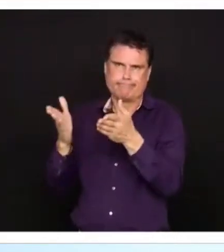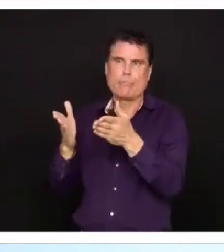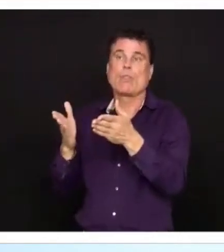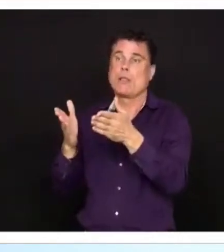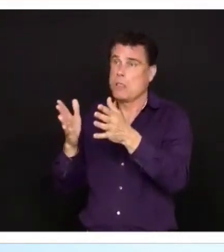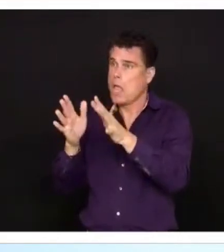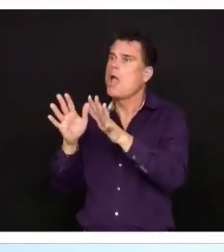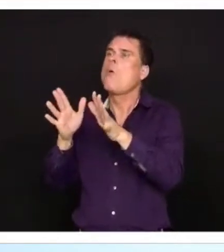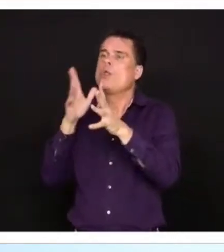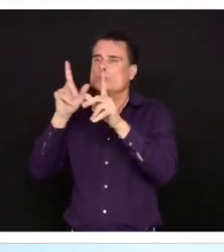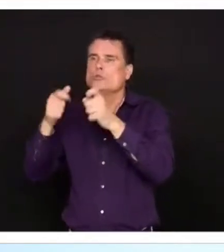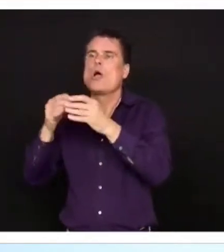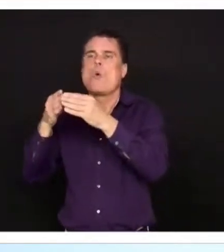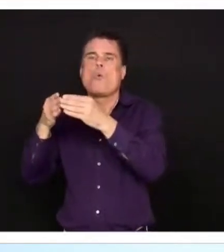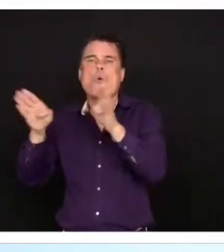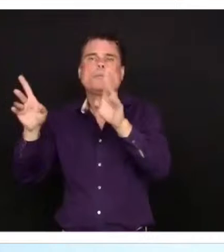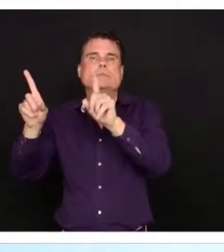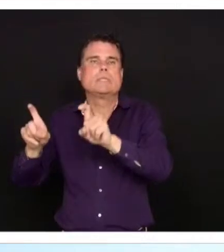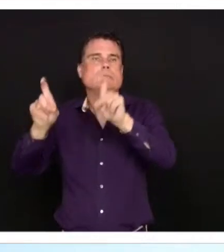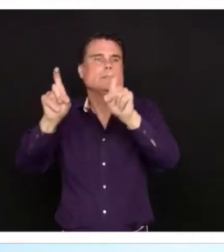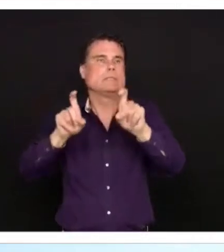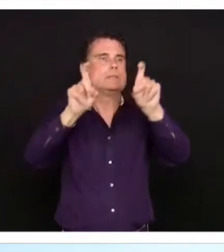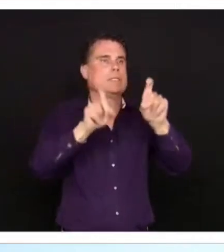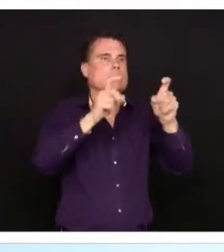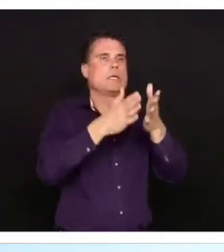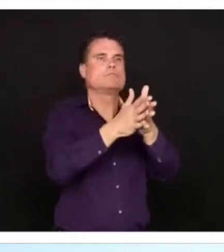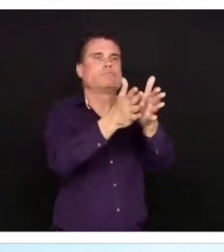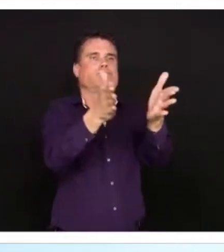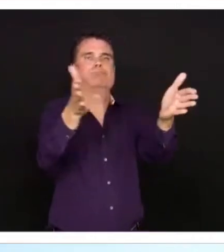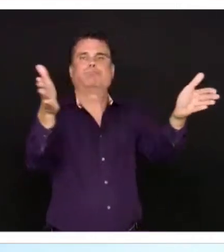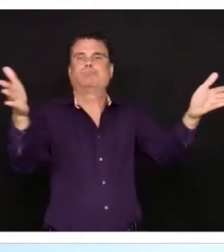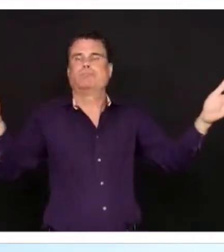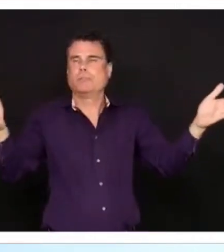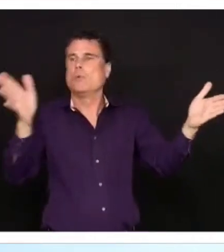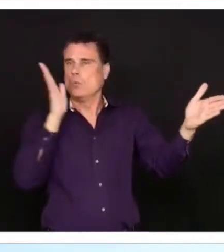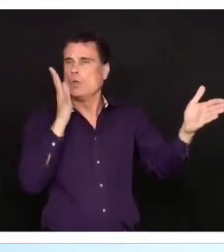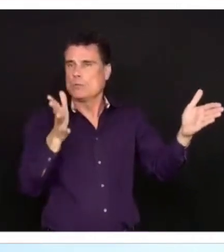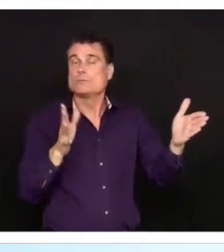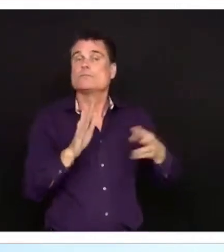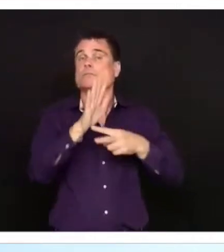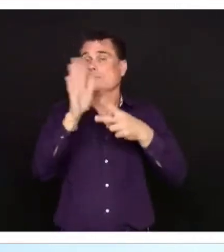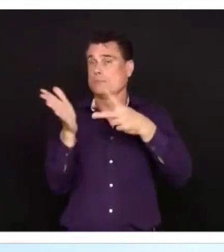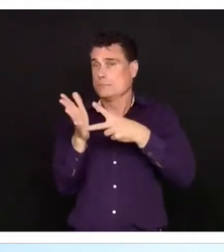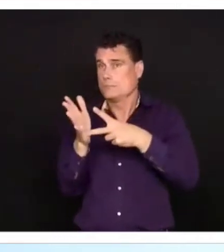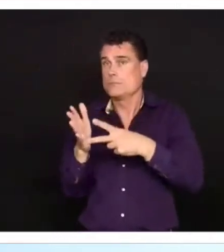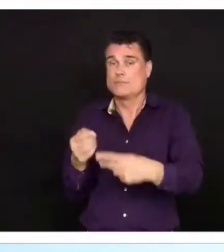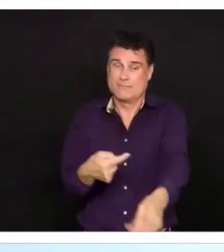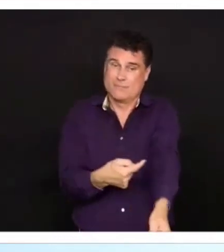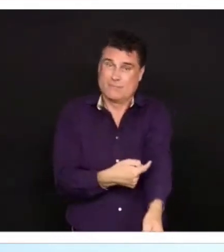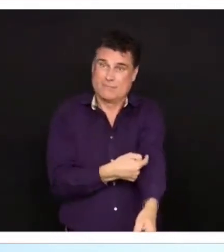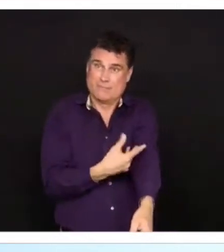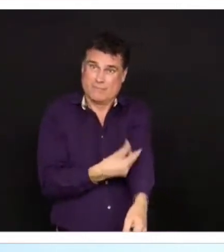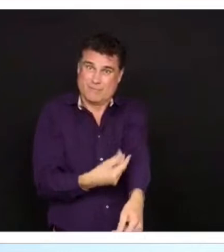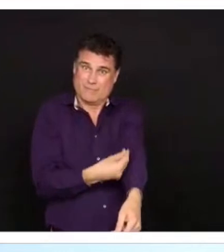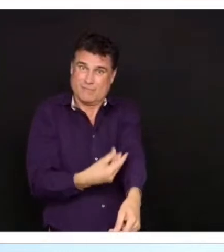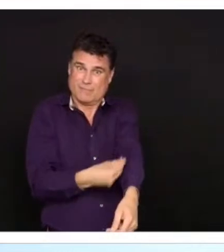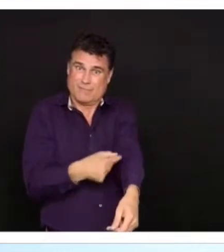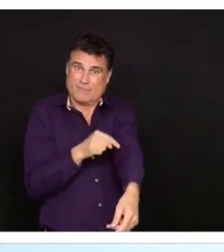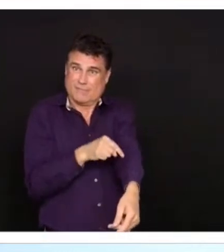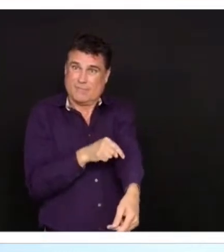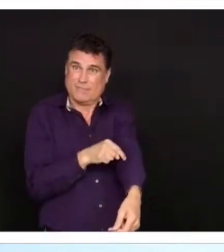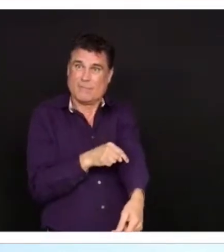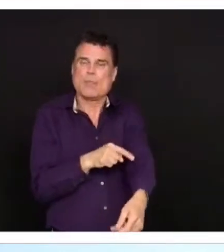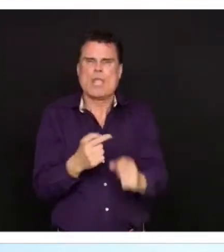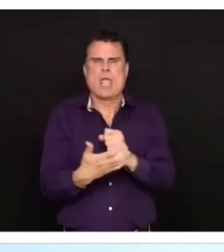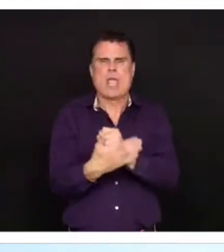people to respond to that. So serology is a way of looking back and saying, okay, how many people actually did get infected, and giving us a